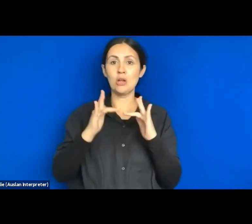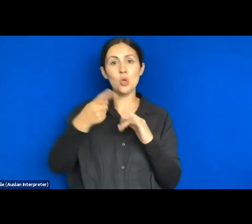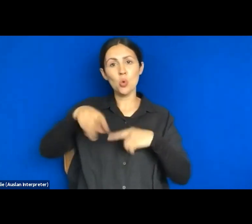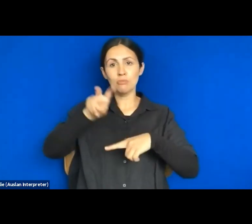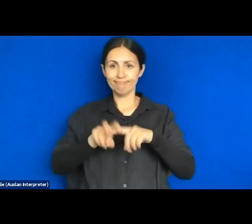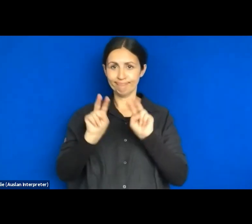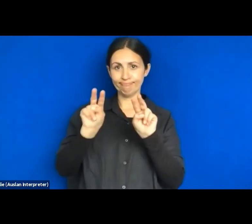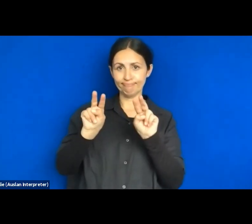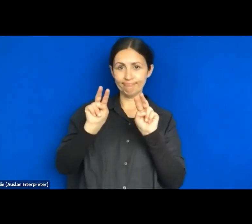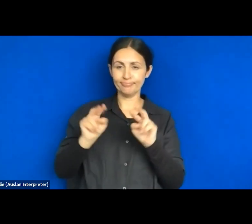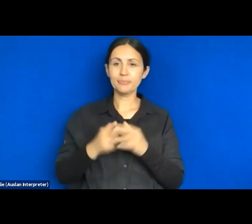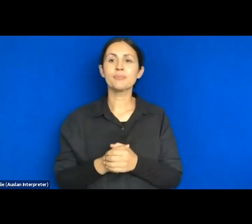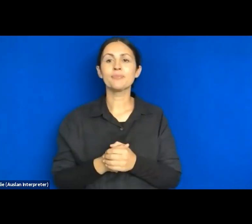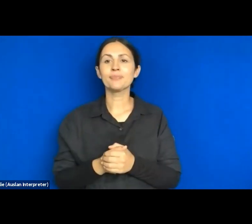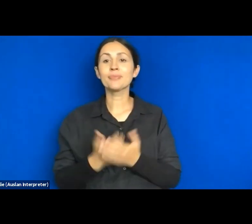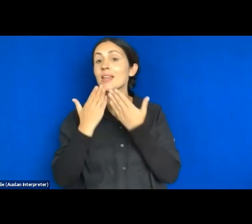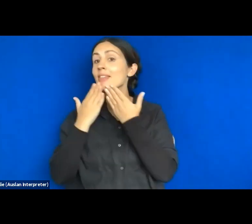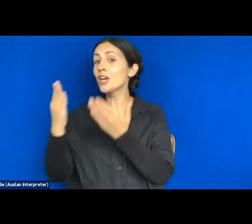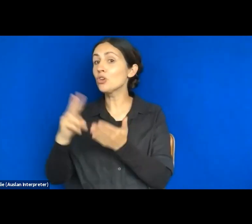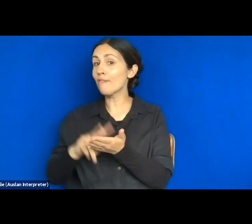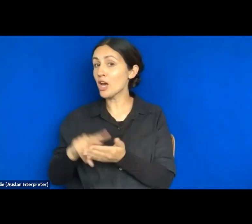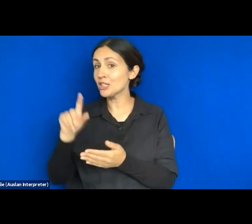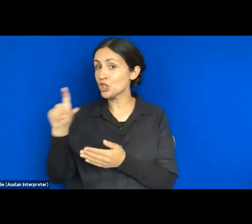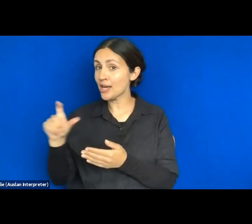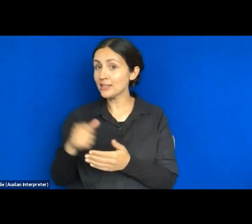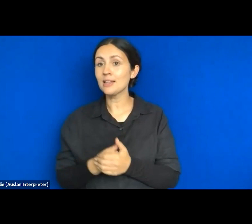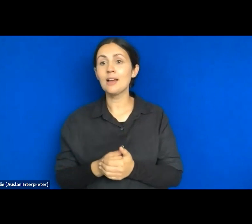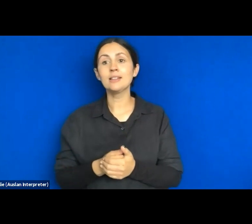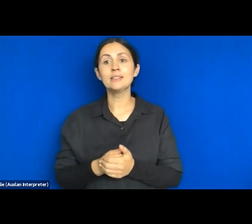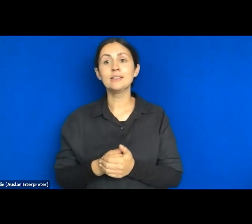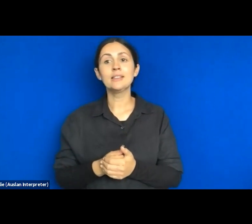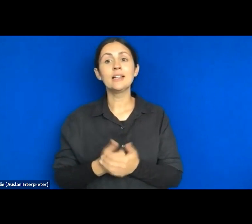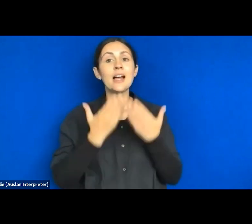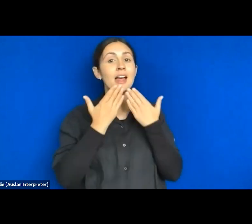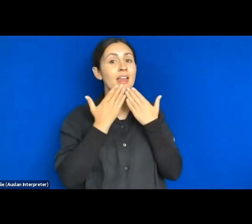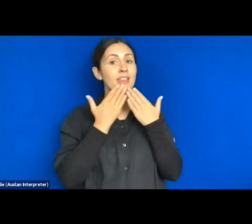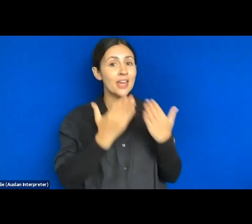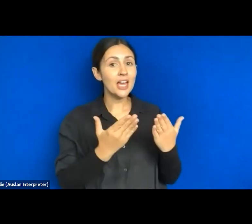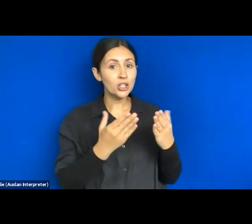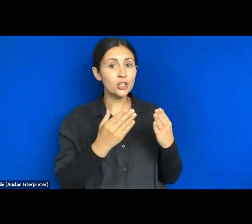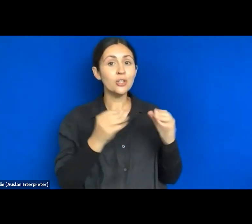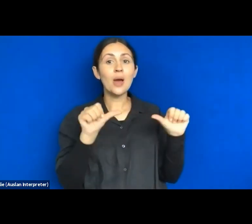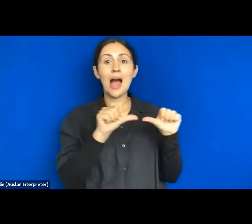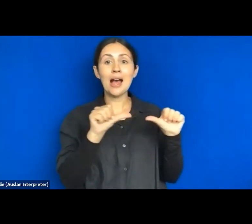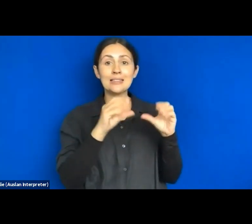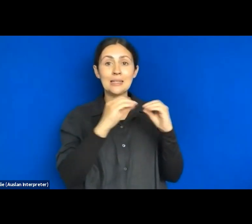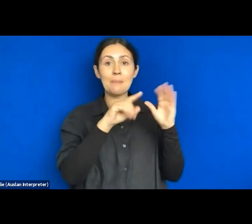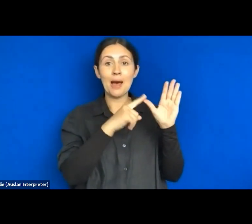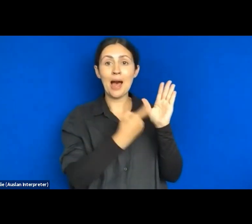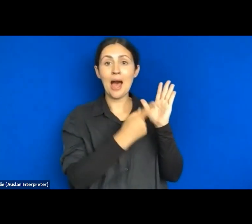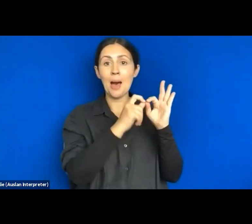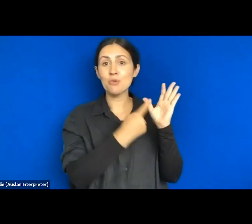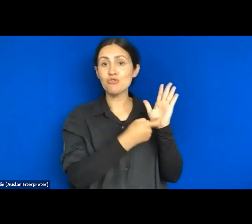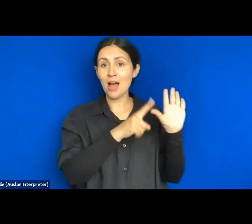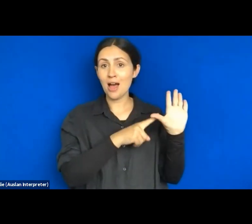Again, thank you very much, Vice Chancellor, and also thank Auntie Barbara Sims for her welcome to country.